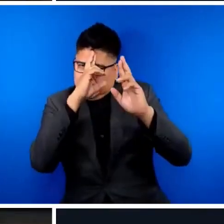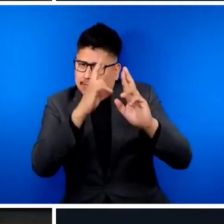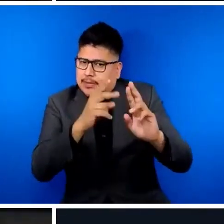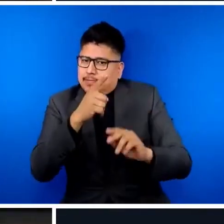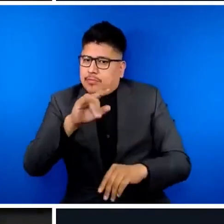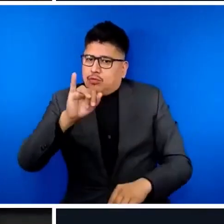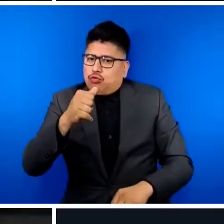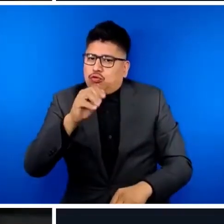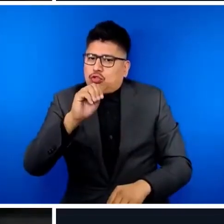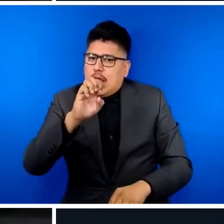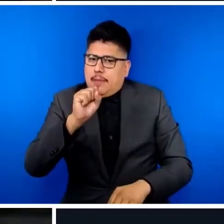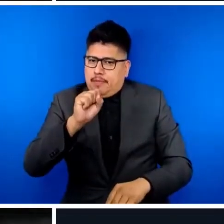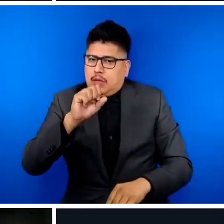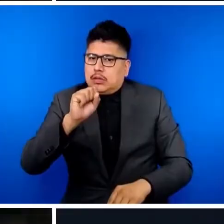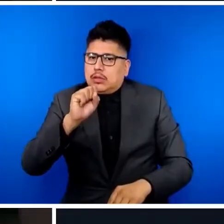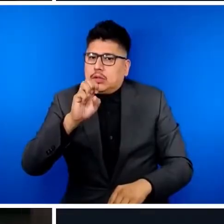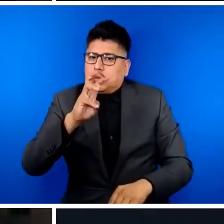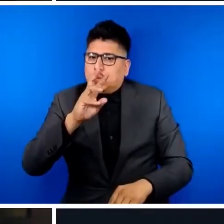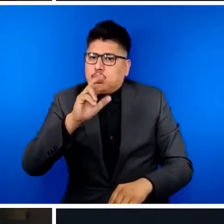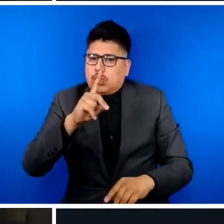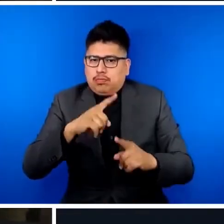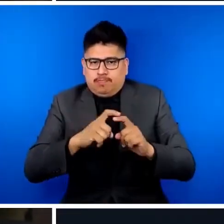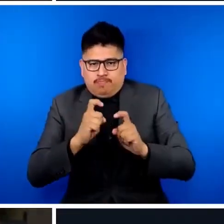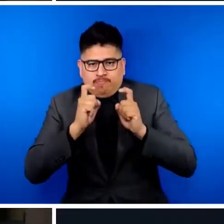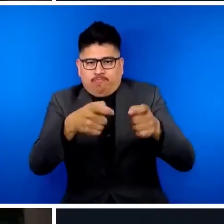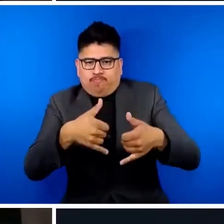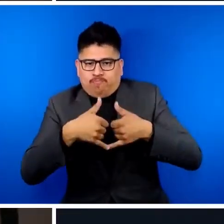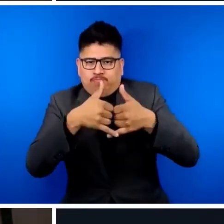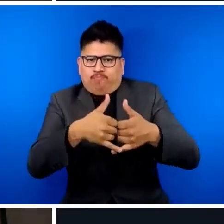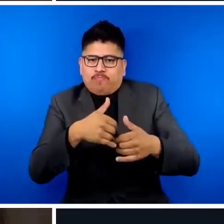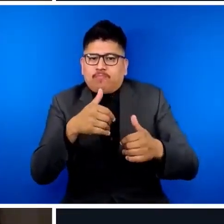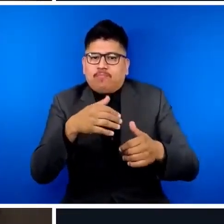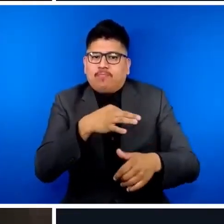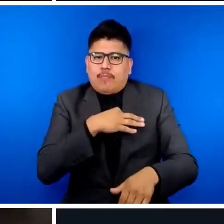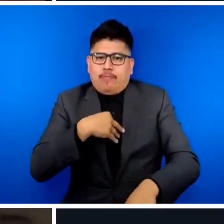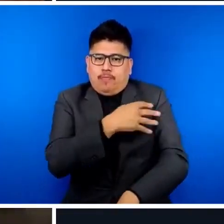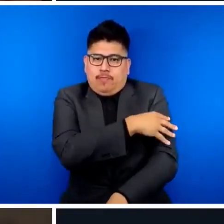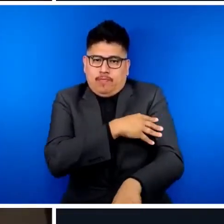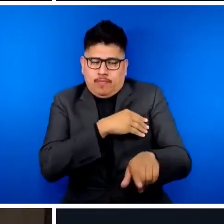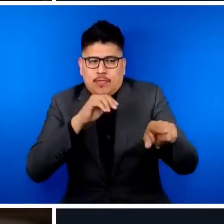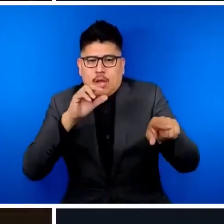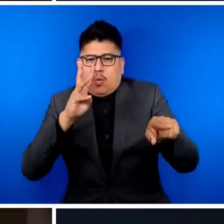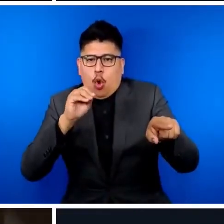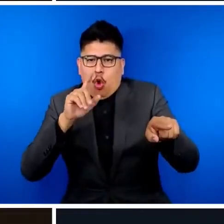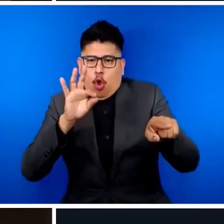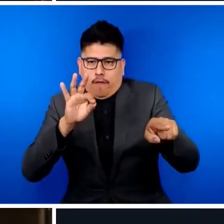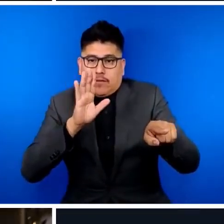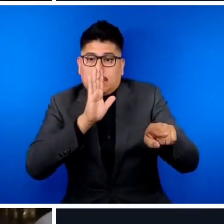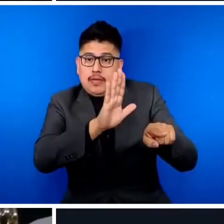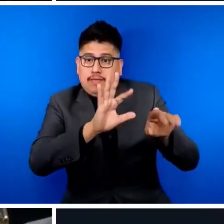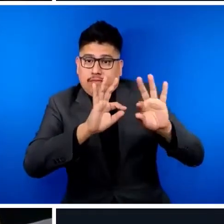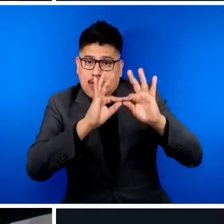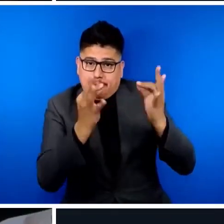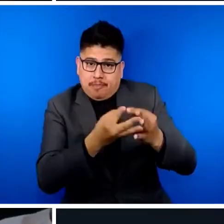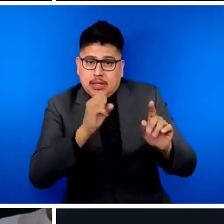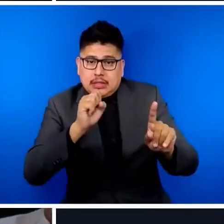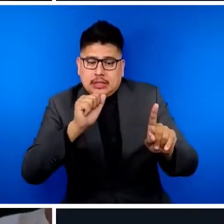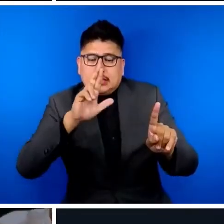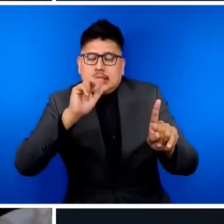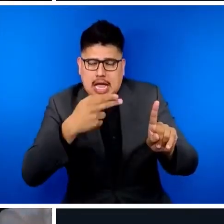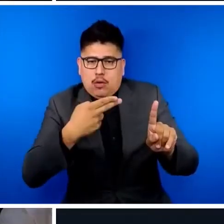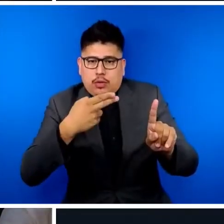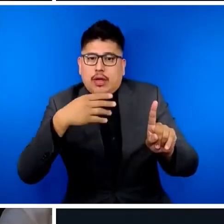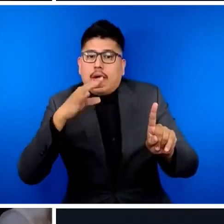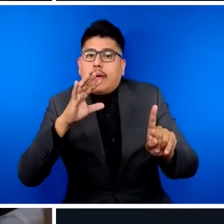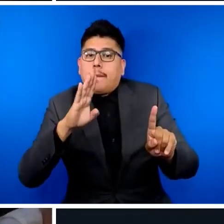Staff Sergeant Andrew Wolf and the great family of Sarah Beckstrom with the award created by our